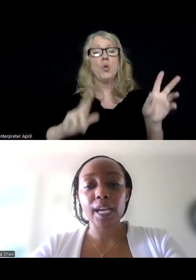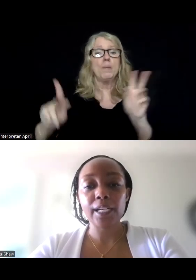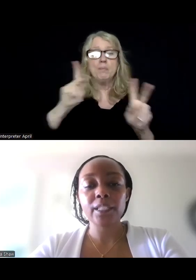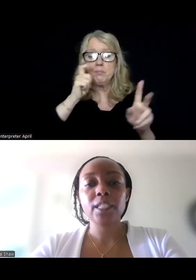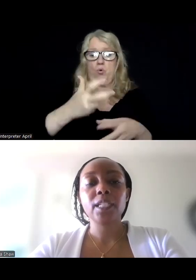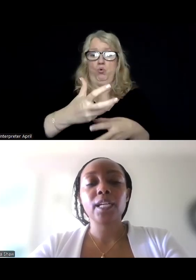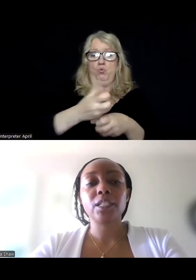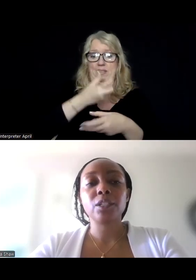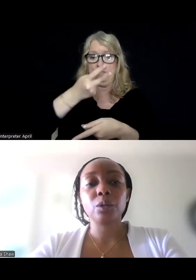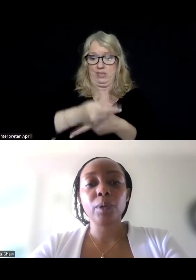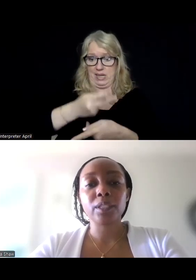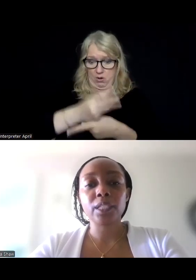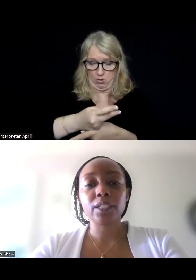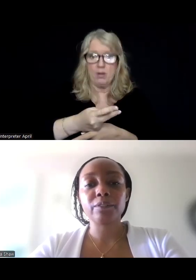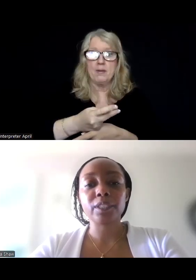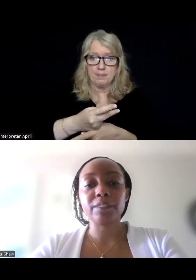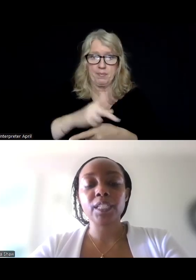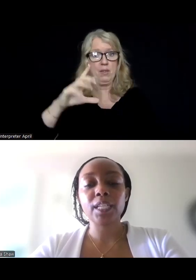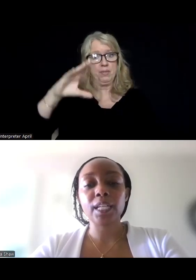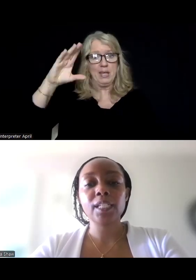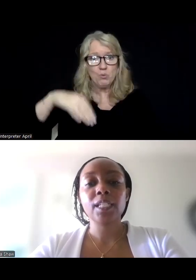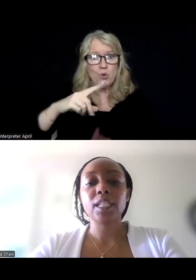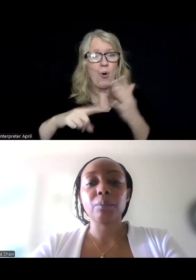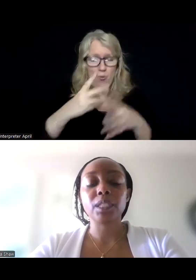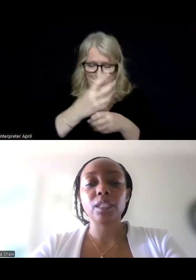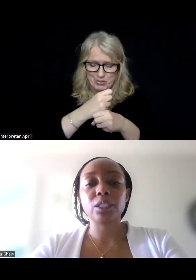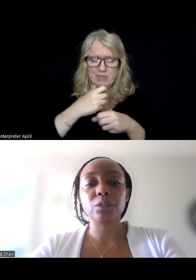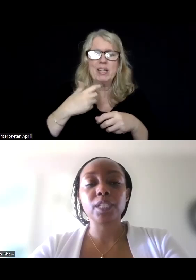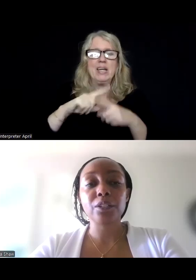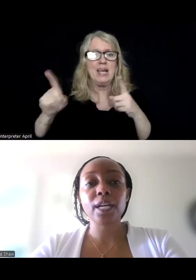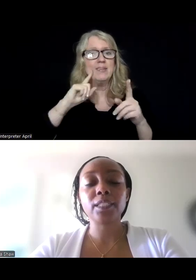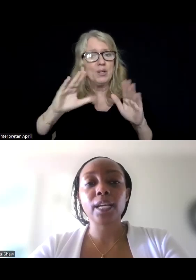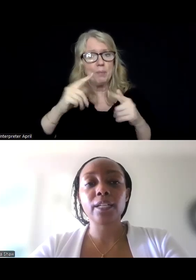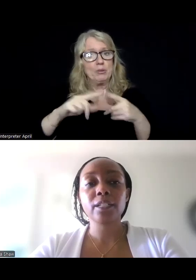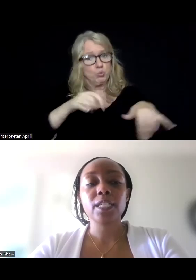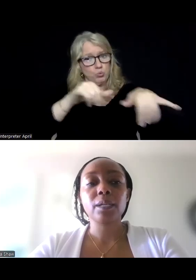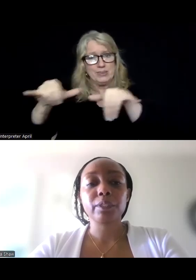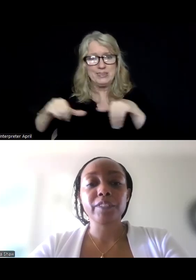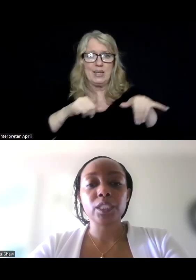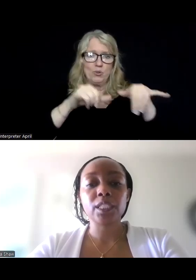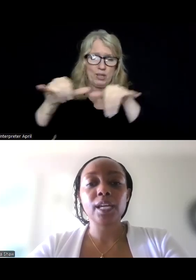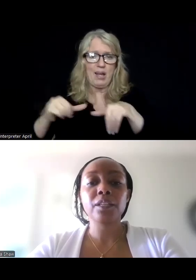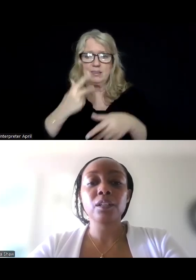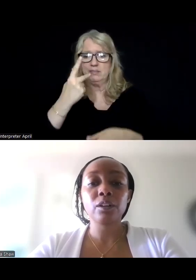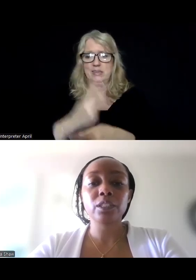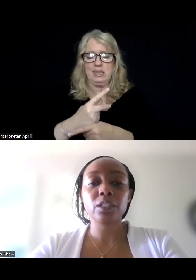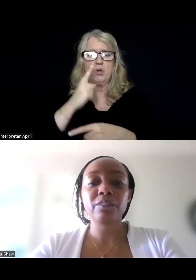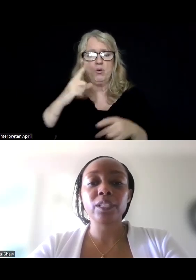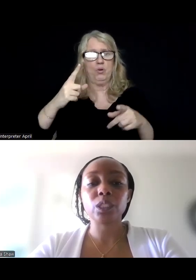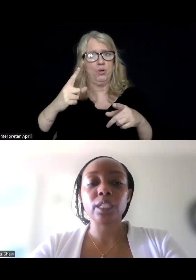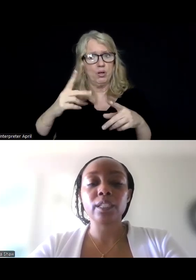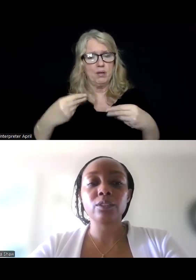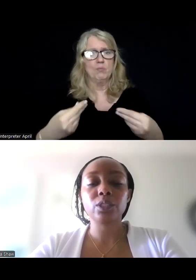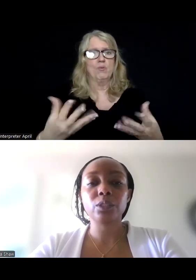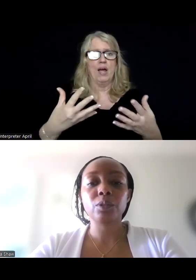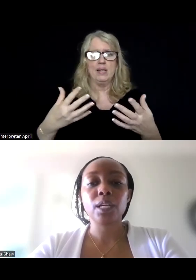receiving care can know what they're receiving and getting, can help to standardize care provision, and then also